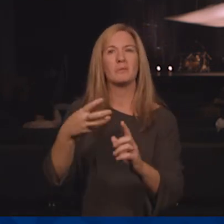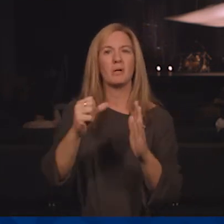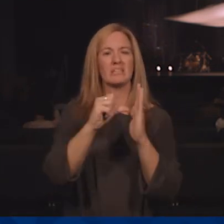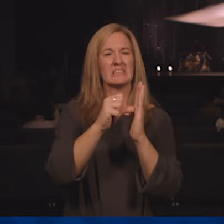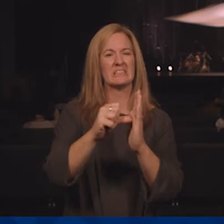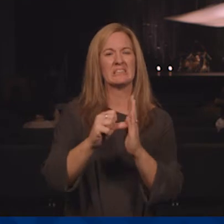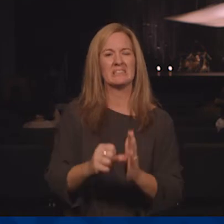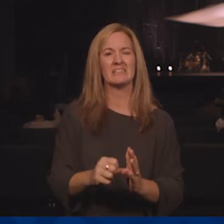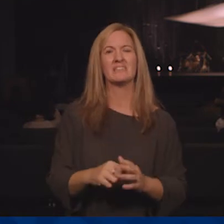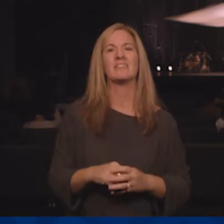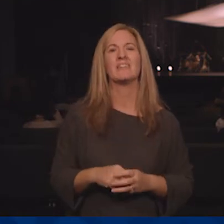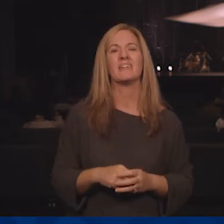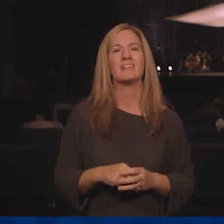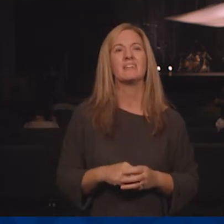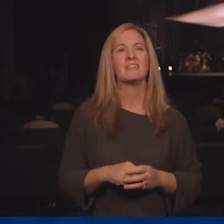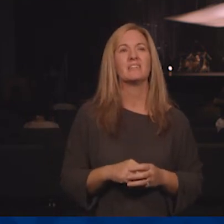with.